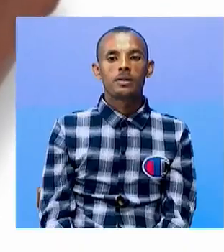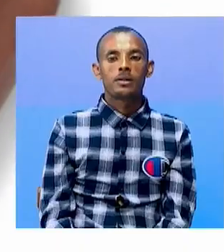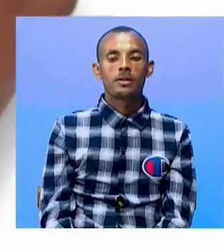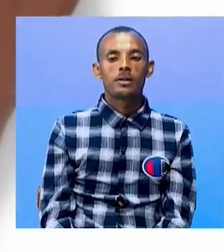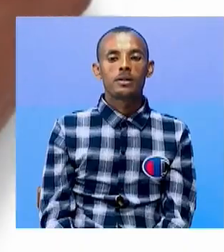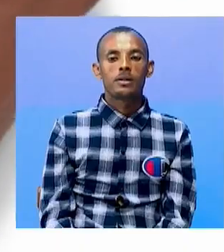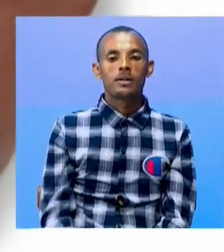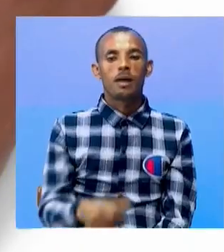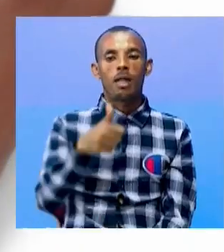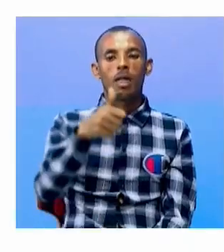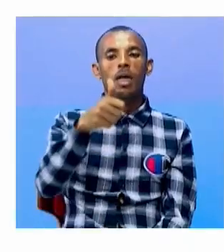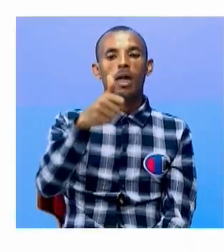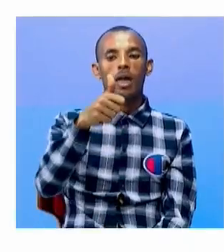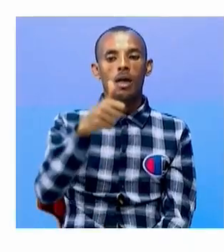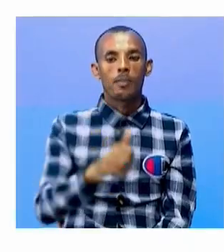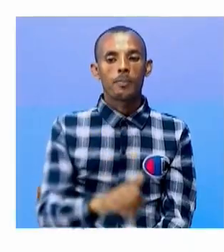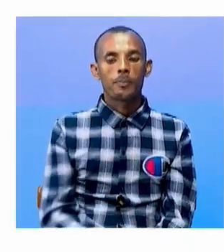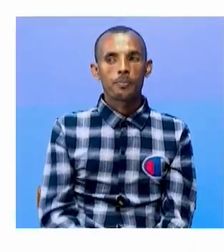A,